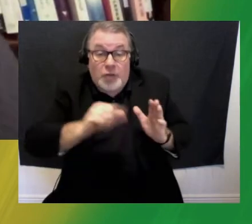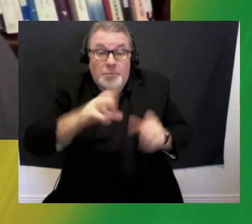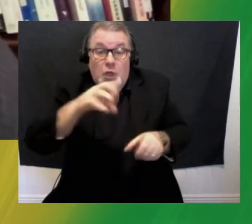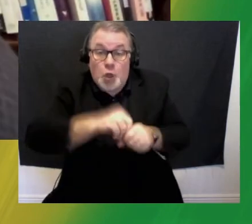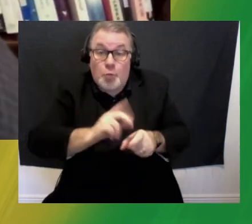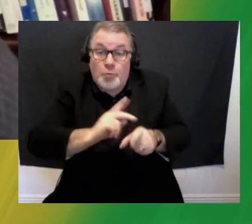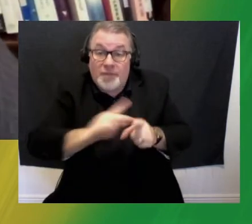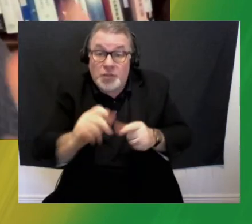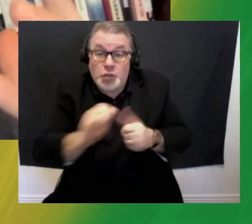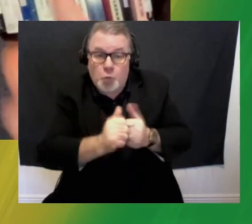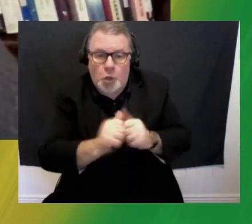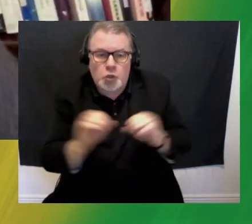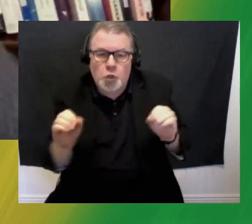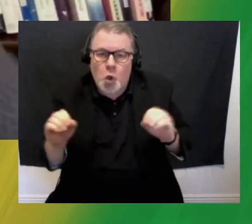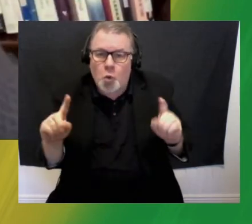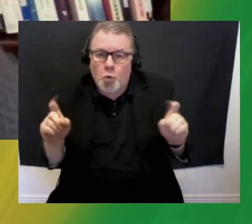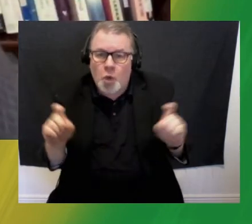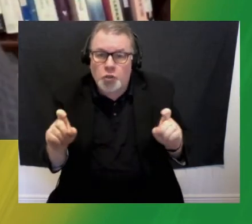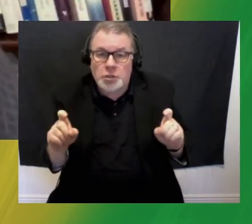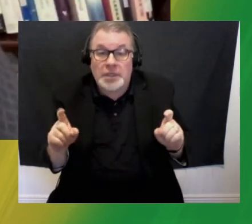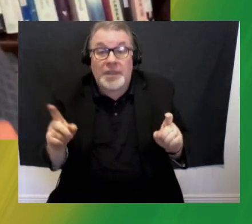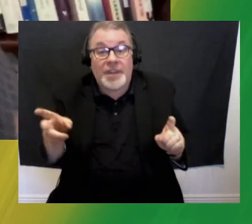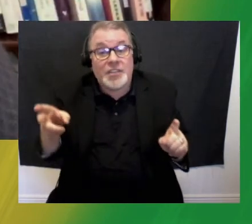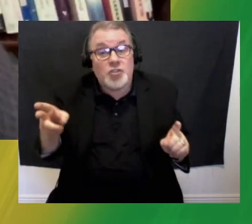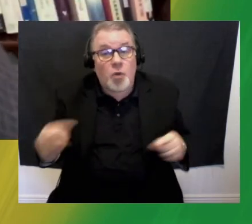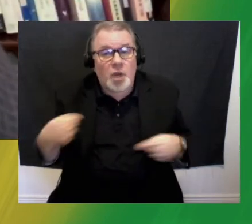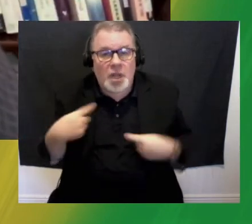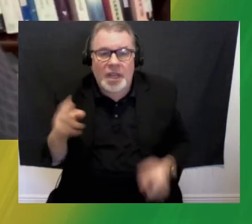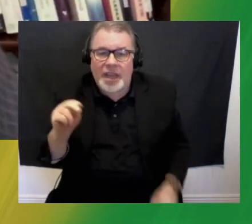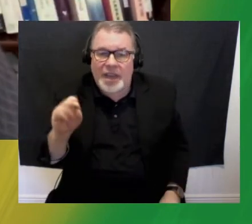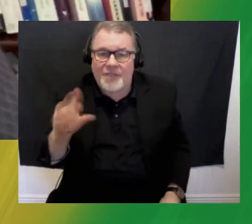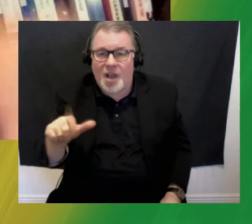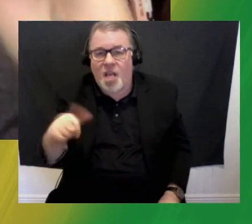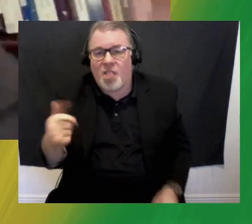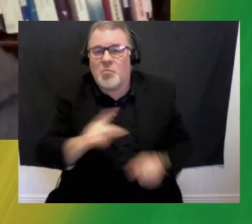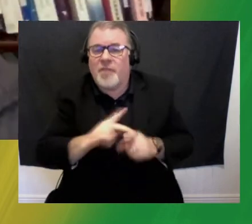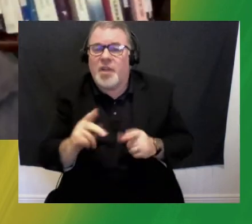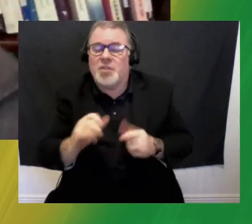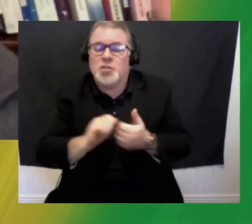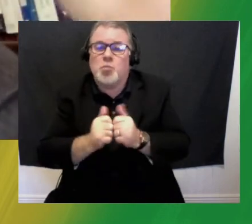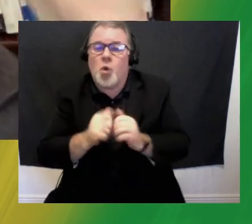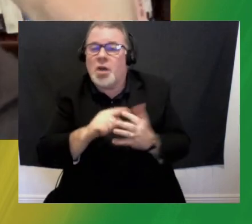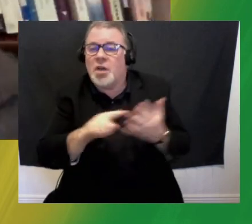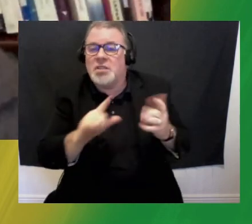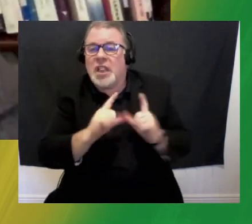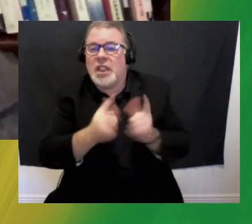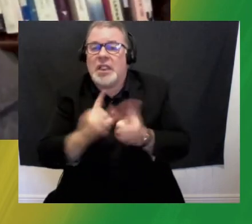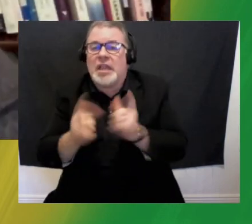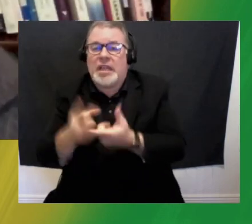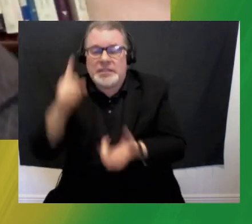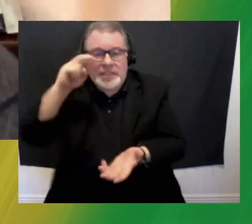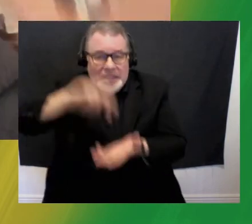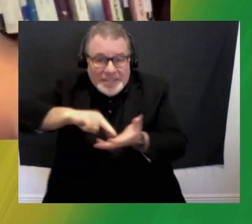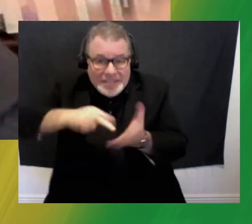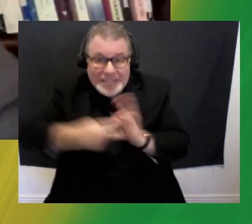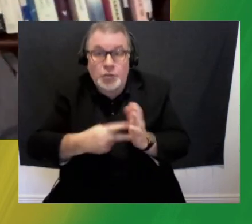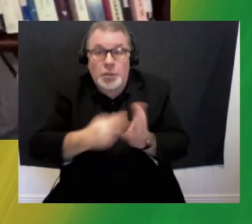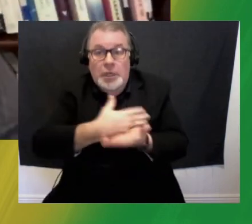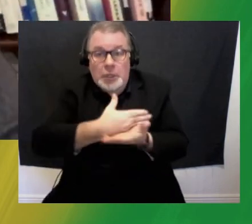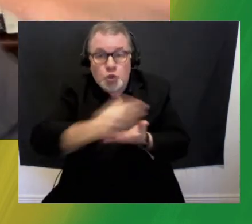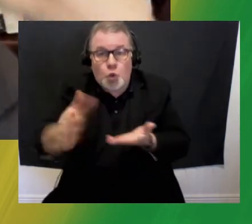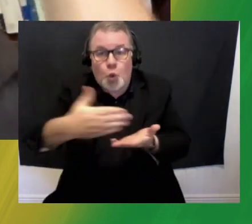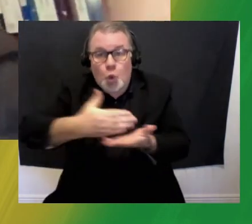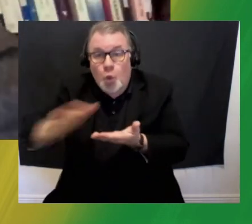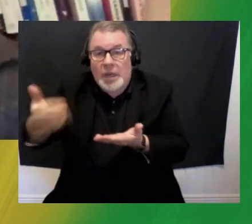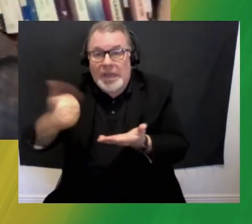sports. No question, right, that historically the NFL and other professional sports leagues very deliberately excluded anyone who